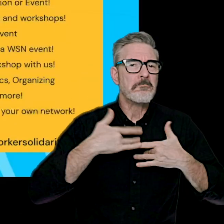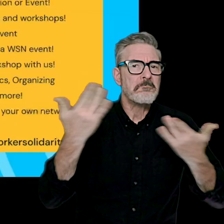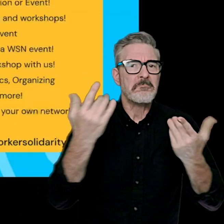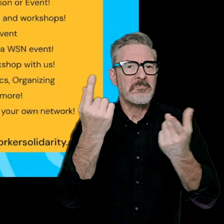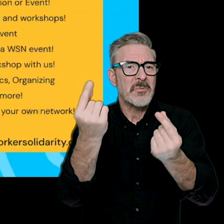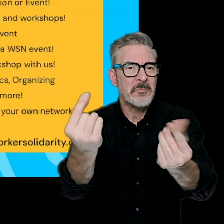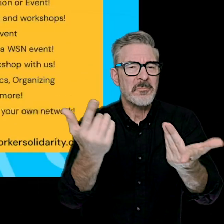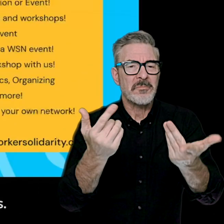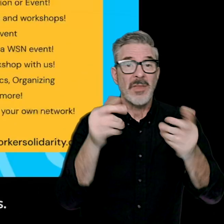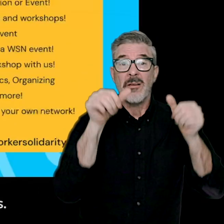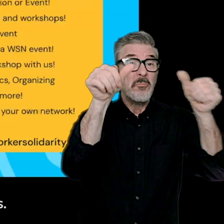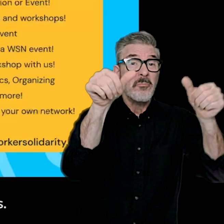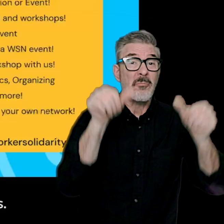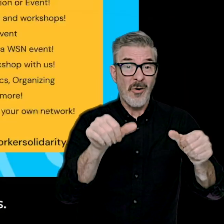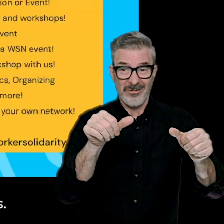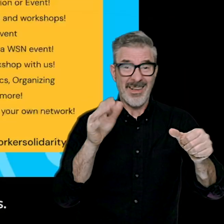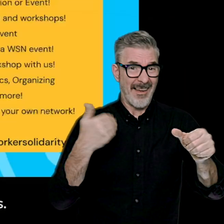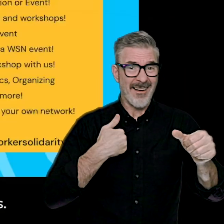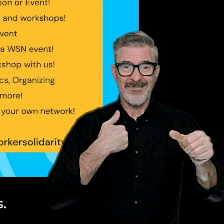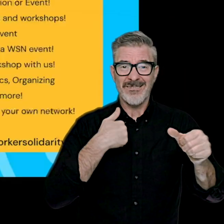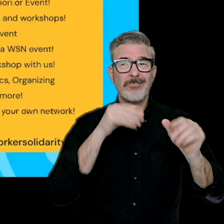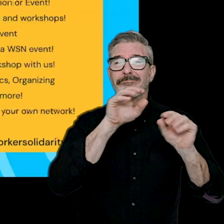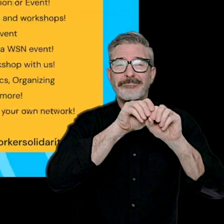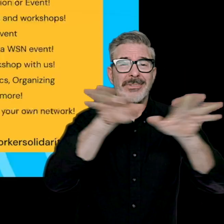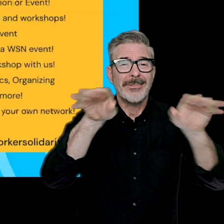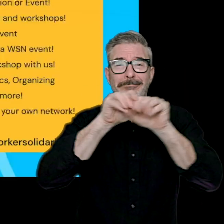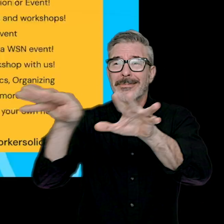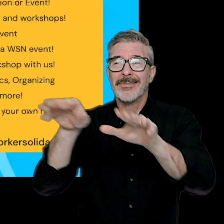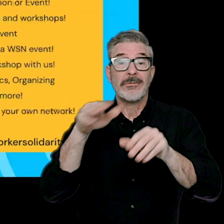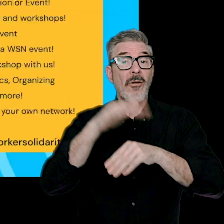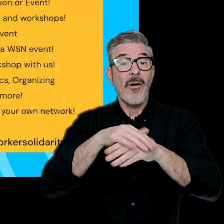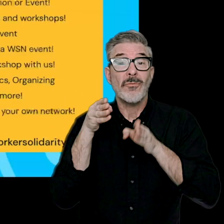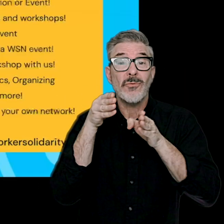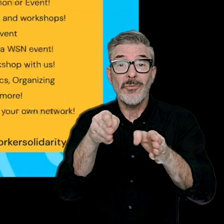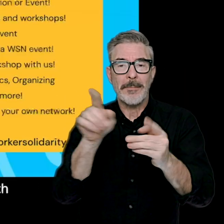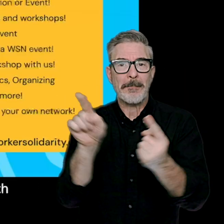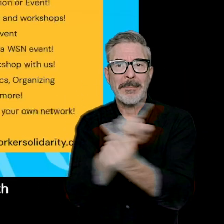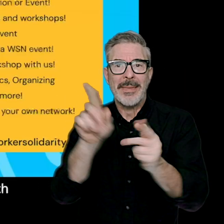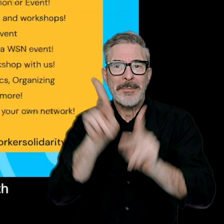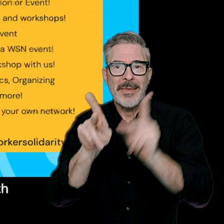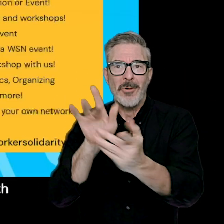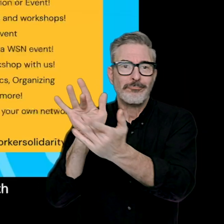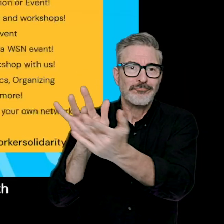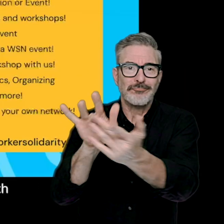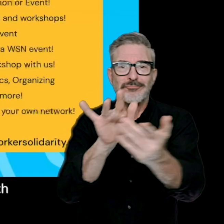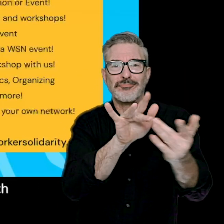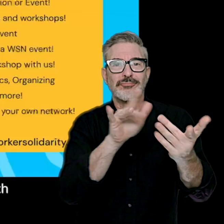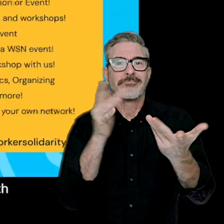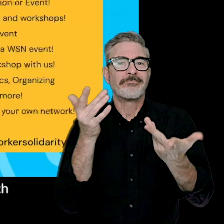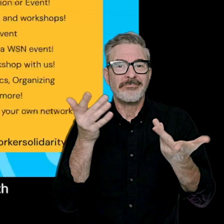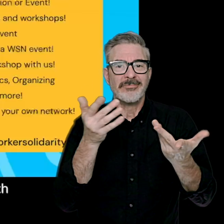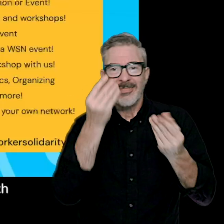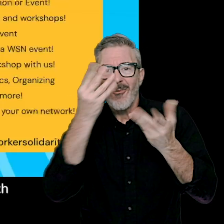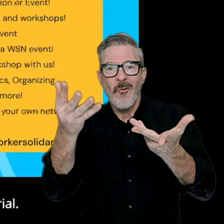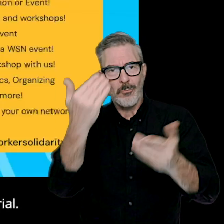free. Have your friends become members. You could follow us on social media. We do a lot of postering and outreach